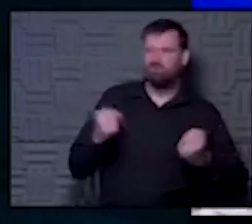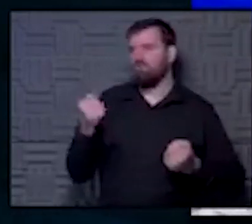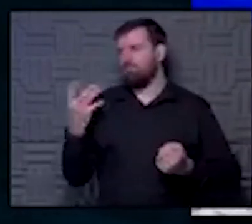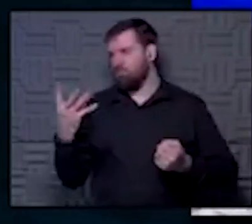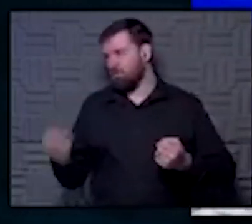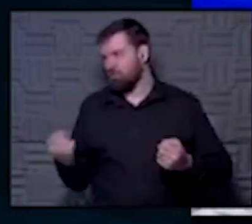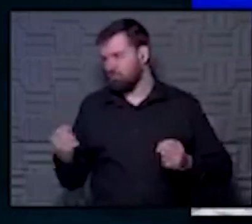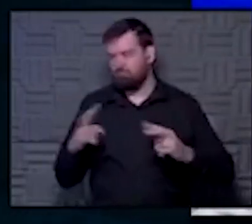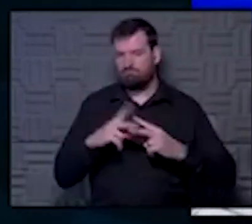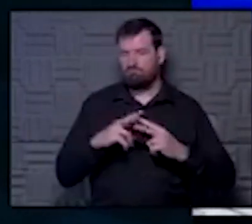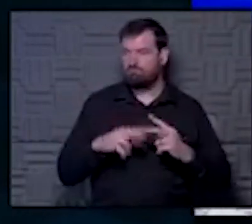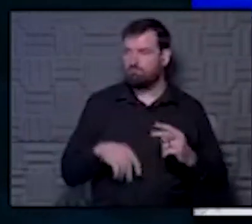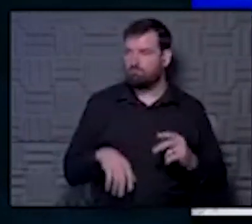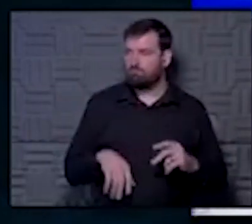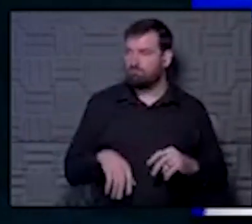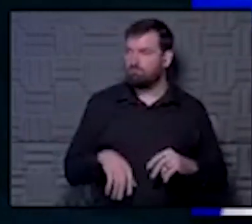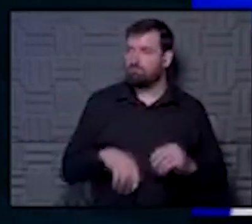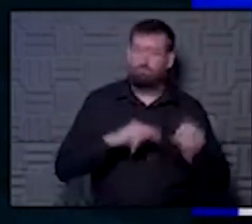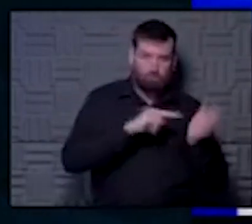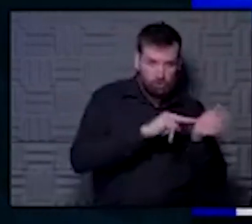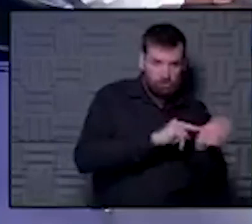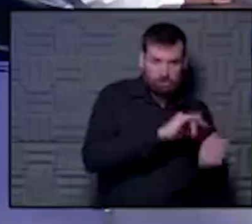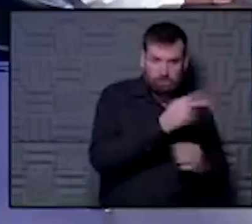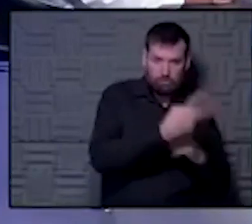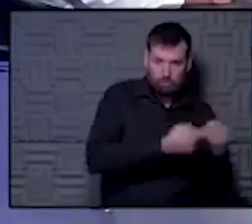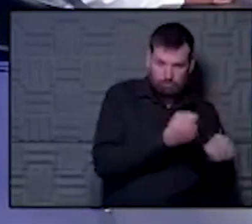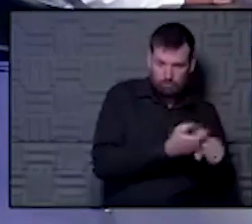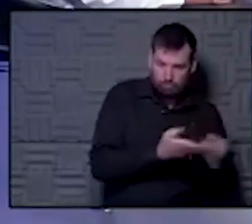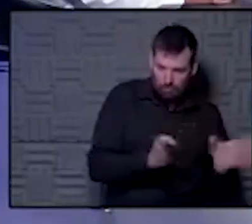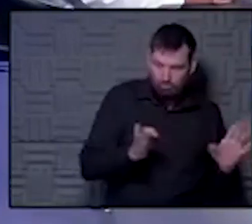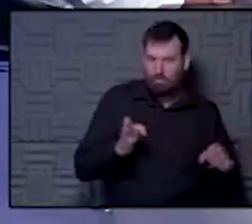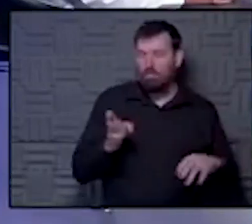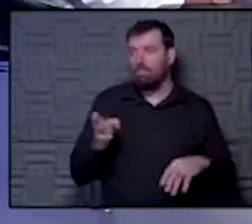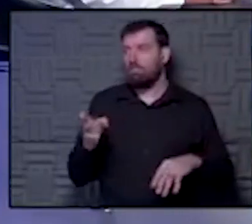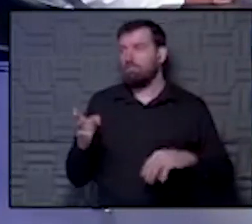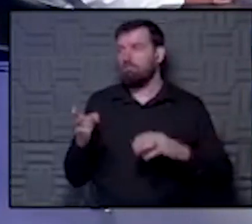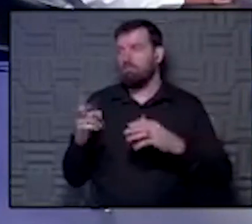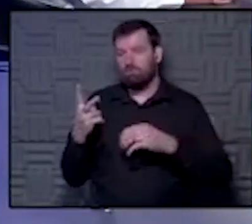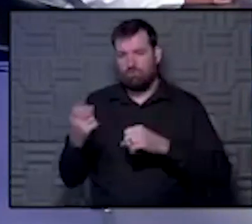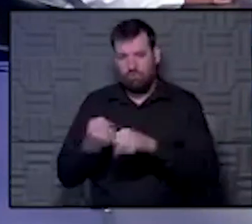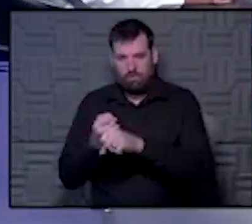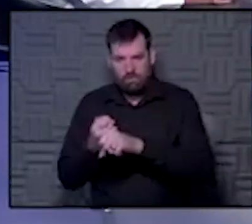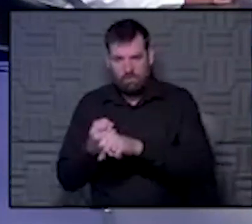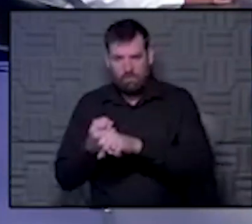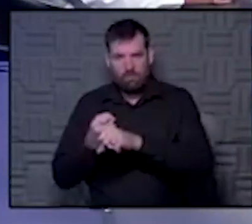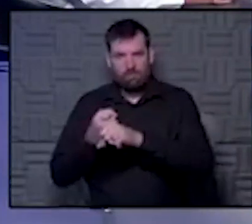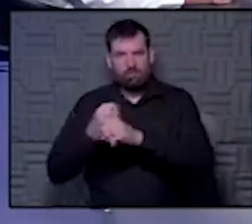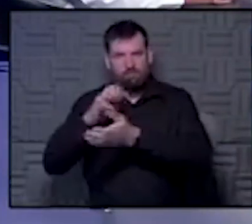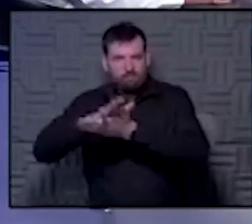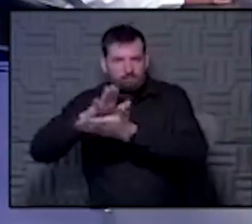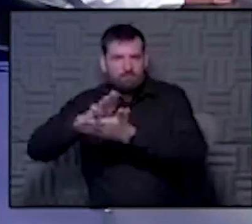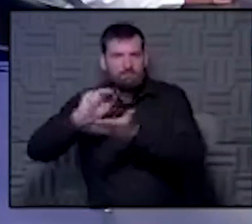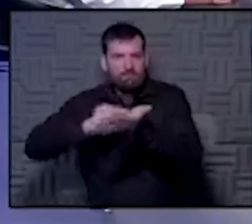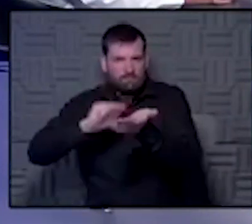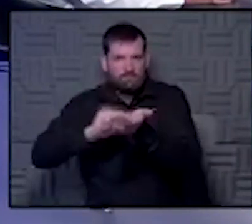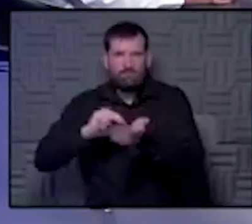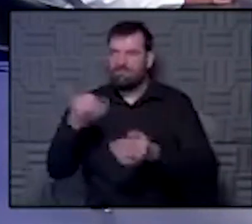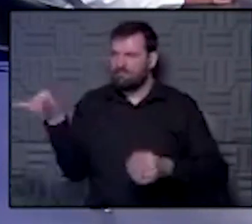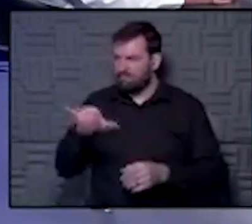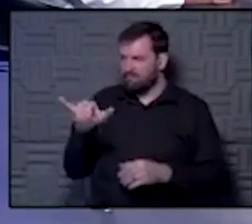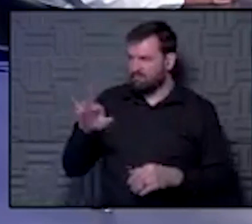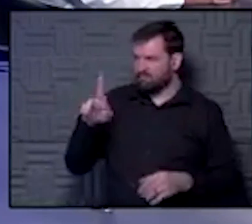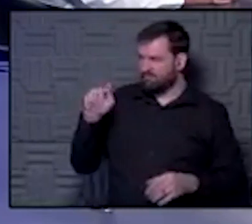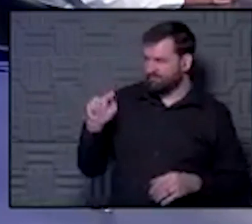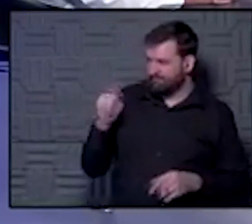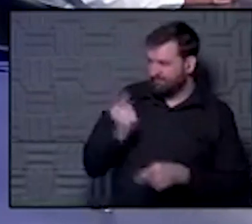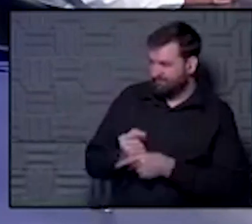Yeah. Mm-hmm. Okay. Like, because nursing is like 2 years of general requirements, then 2 years you're in the school of nursing, and that's kind of like it is for respiratory